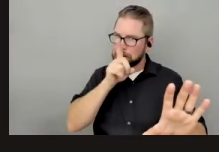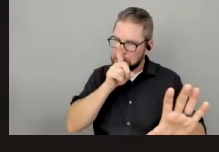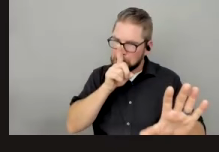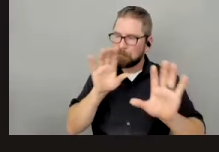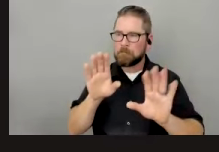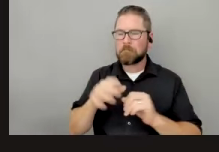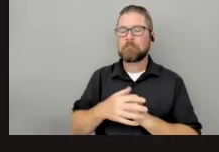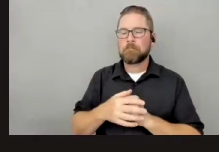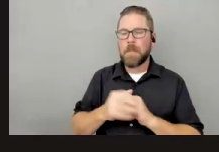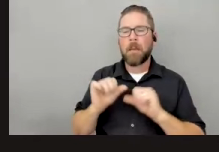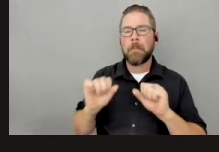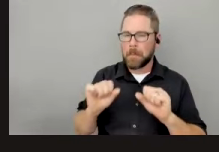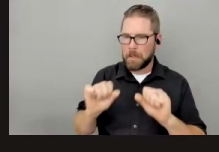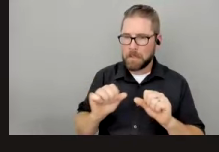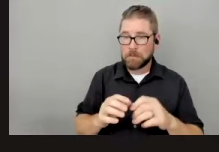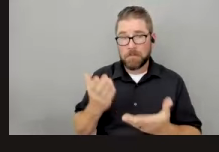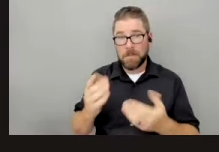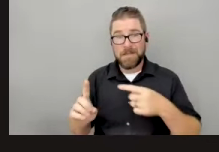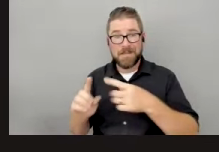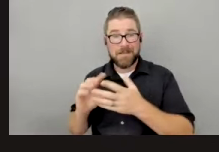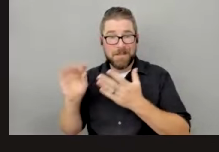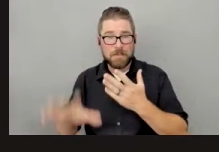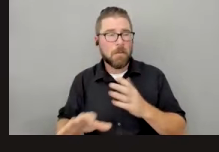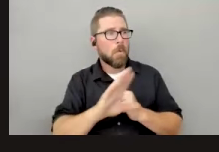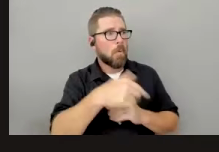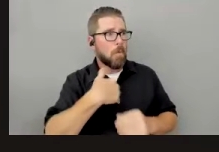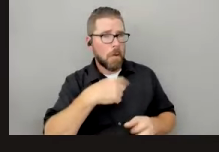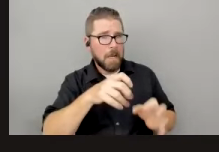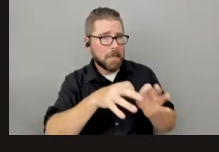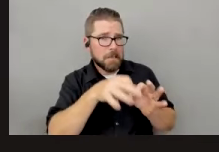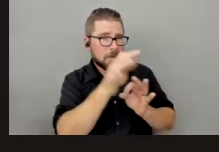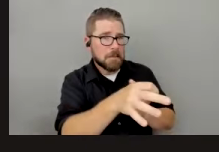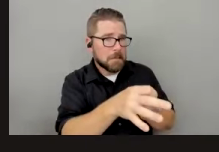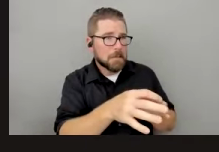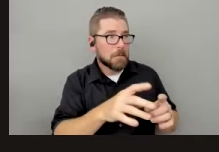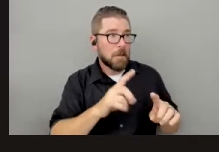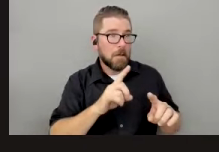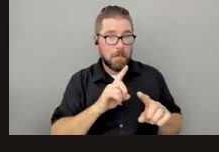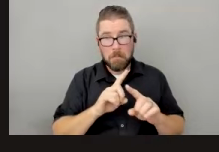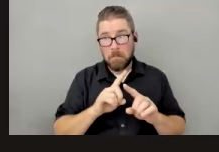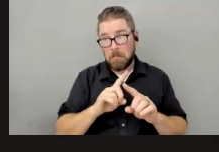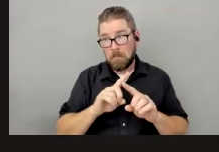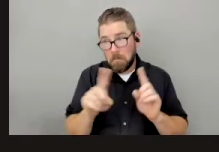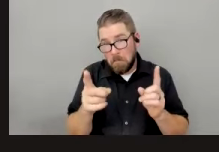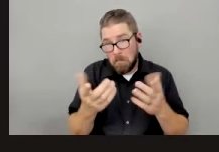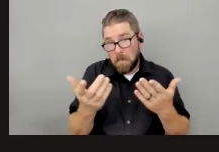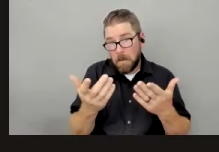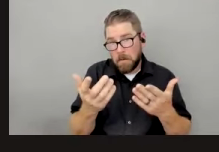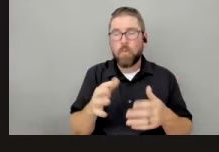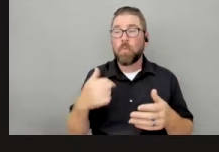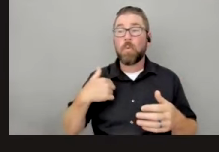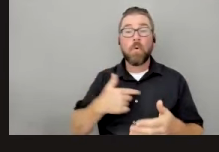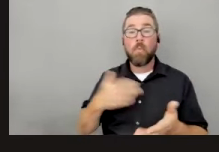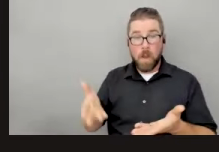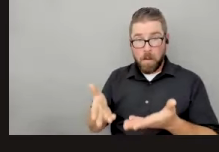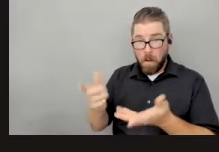a extension for this assignment or whatever, but it happens that they were able to complete it, right? So it just